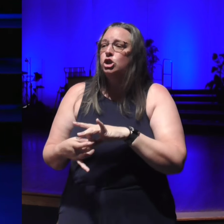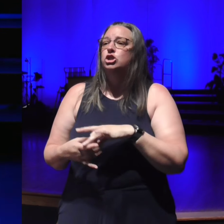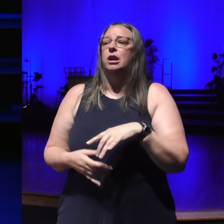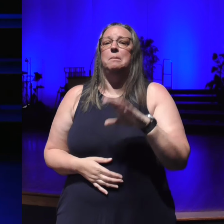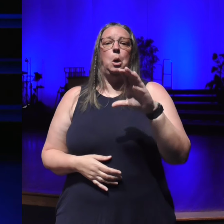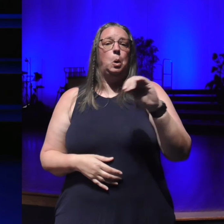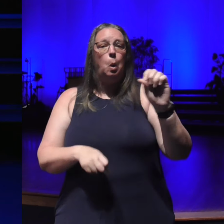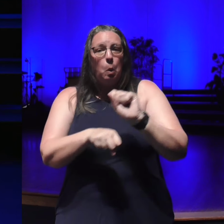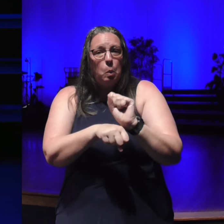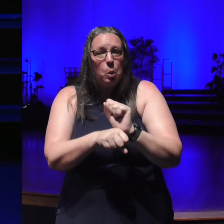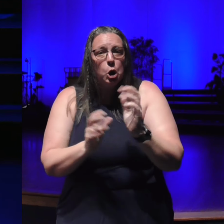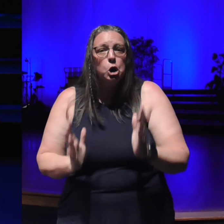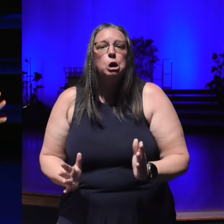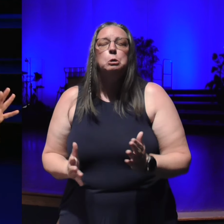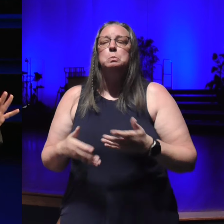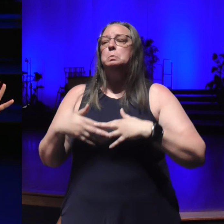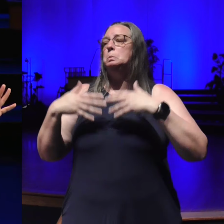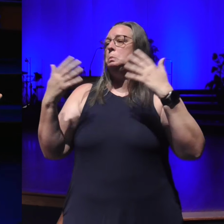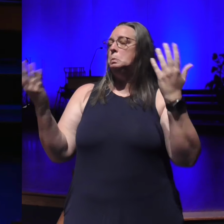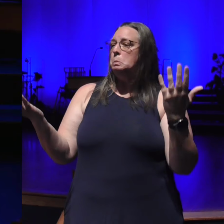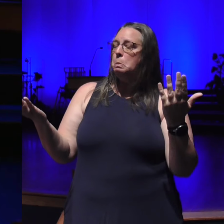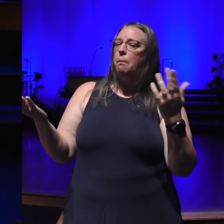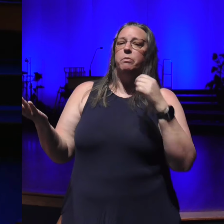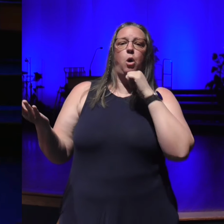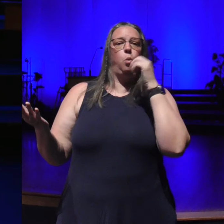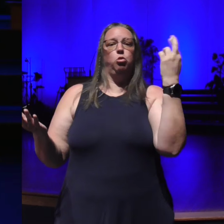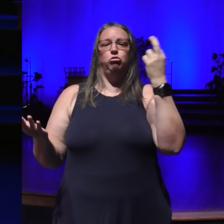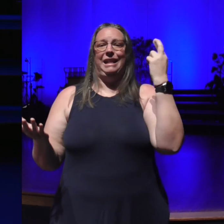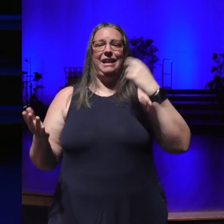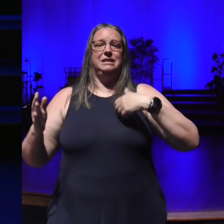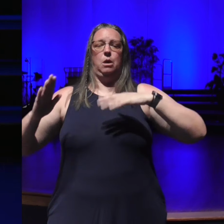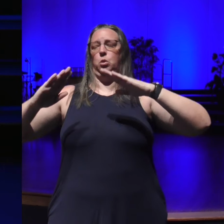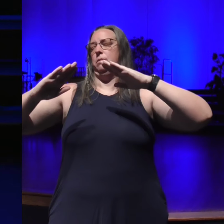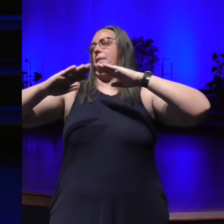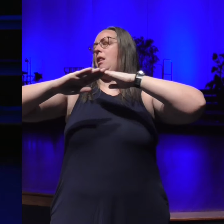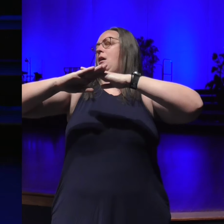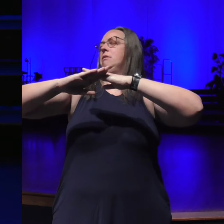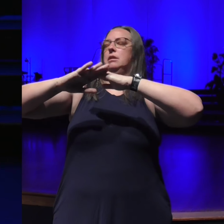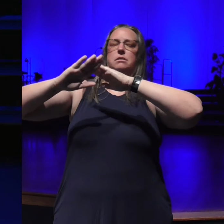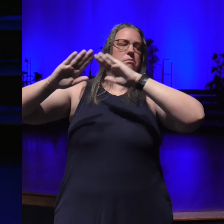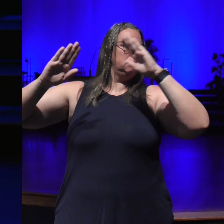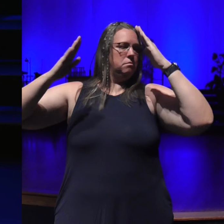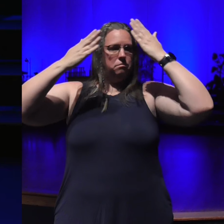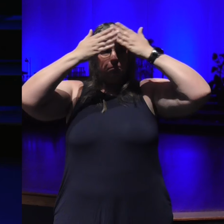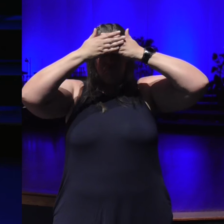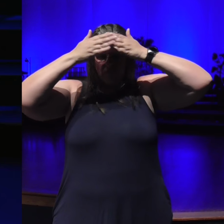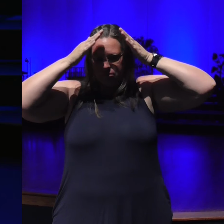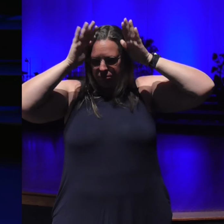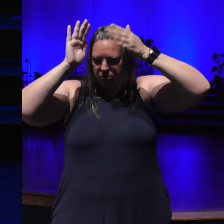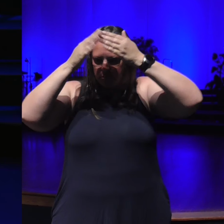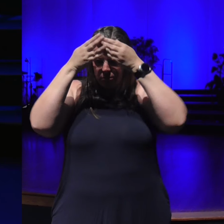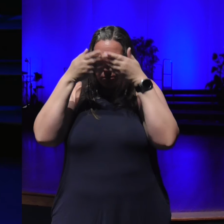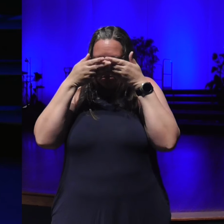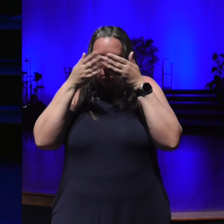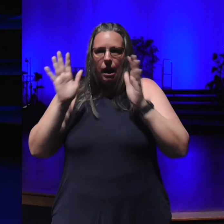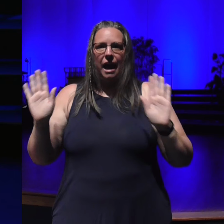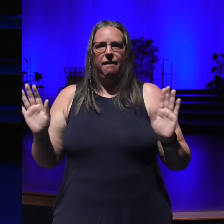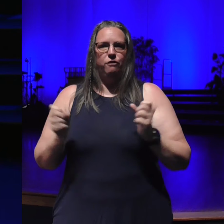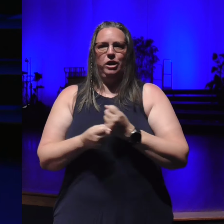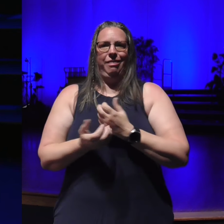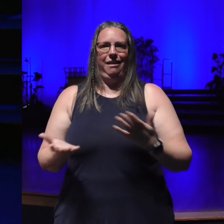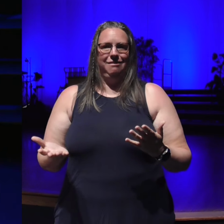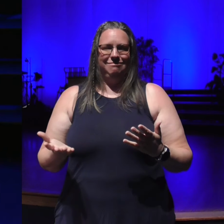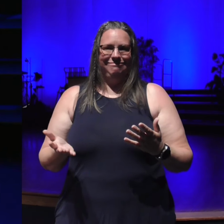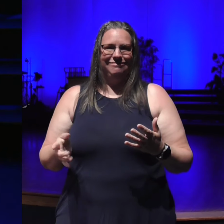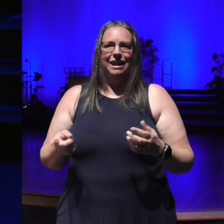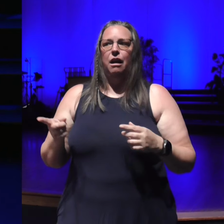people that we don't realize we're unconsciously shutting it out from everywhere else. I've learned from time to time in my life